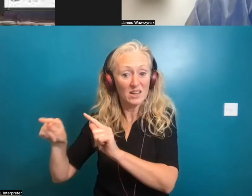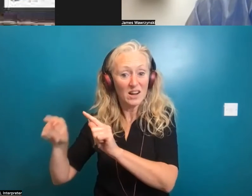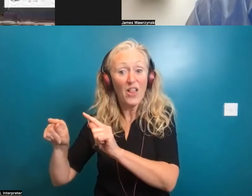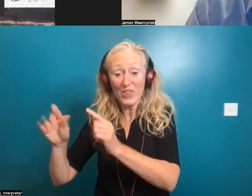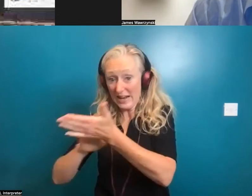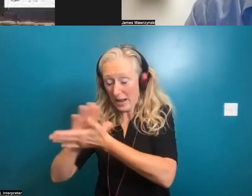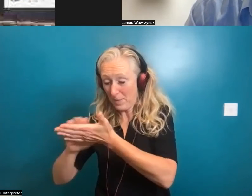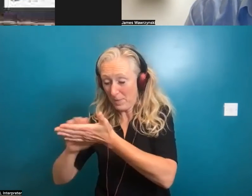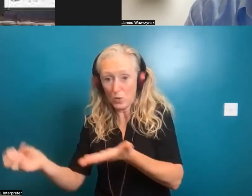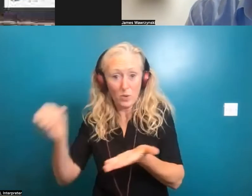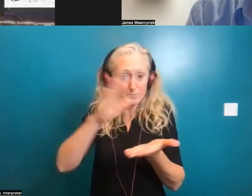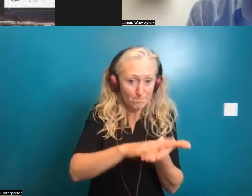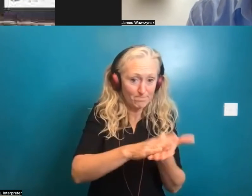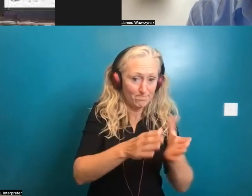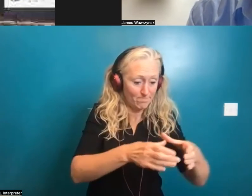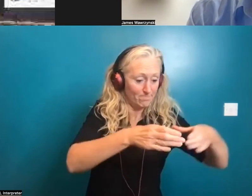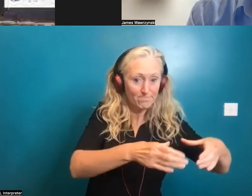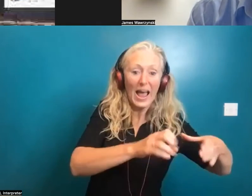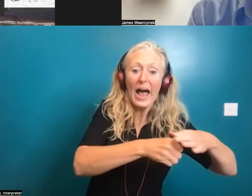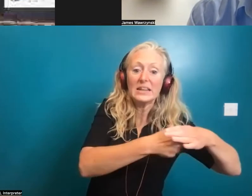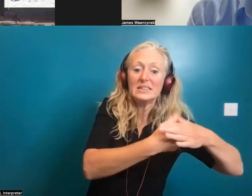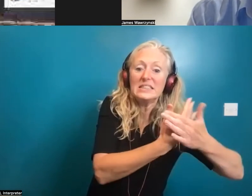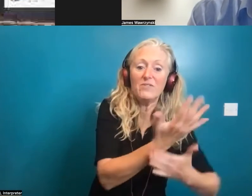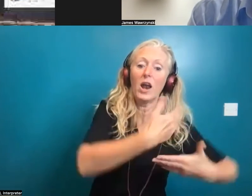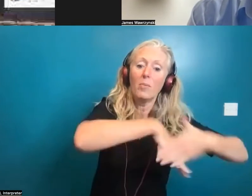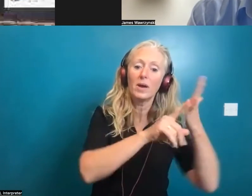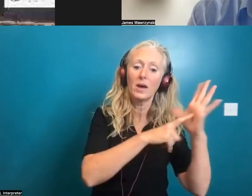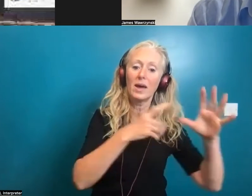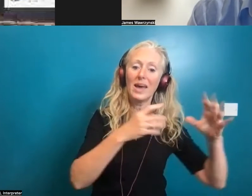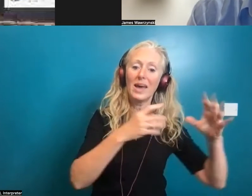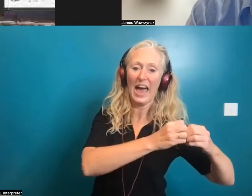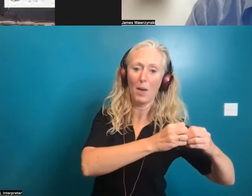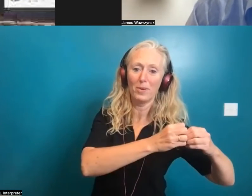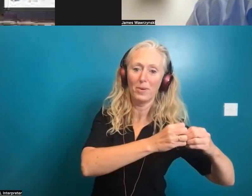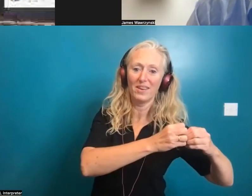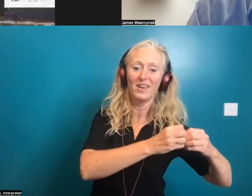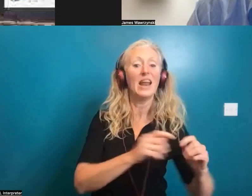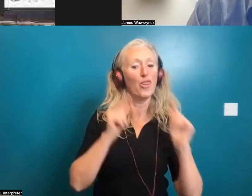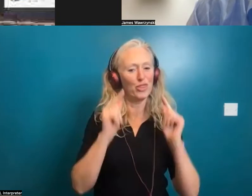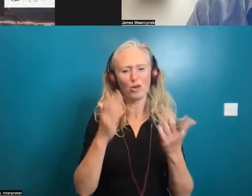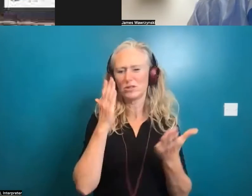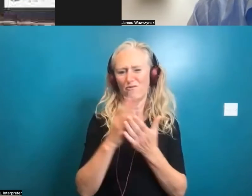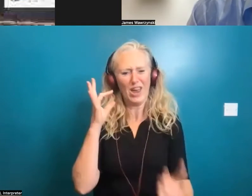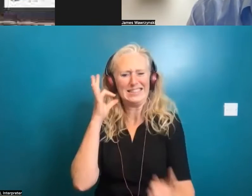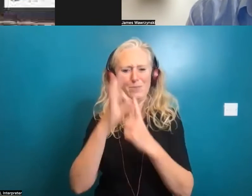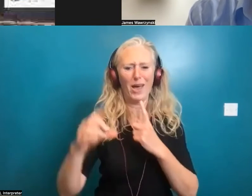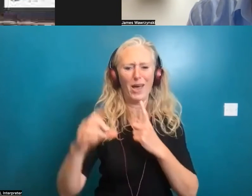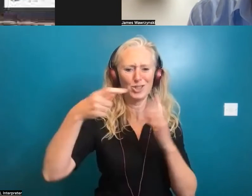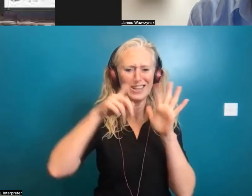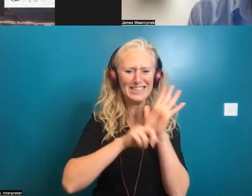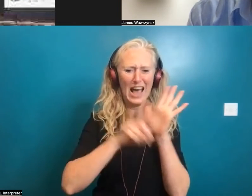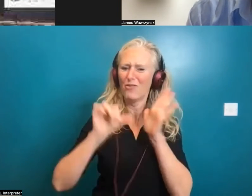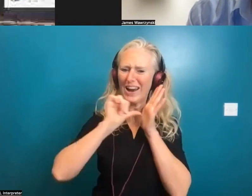who has Usher syndrome. And so they're not cells we can just get from anywhere. They're actually quite difficult